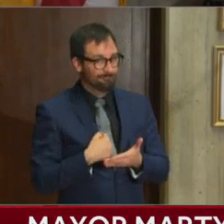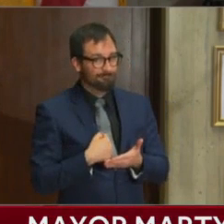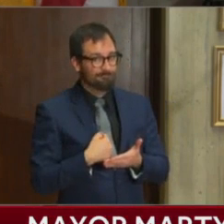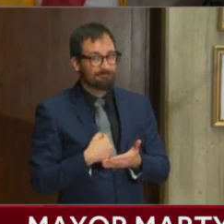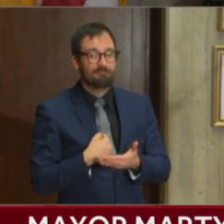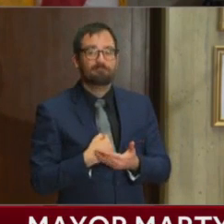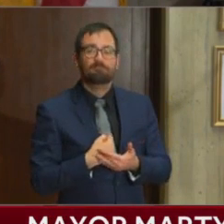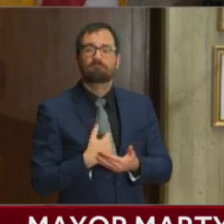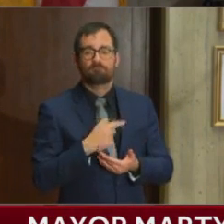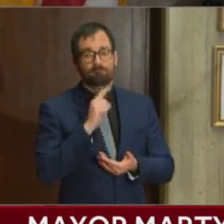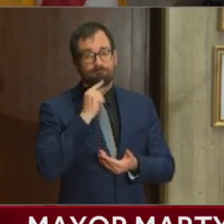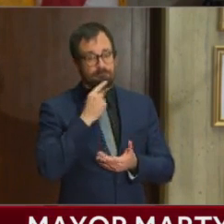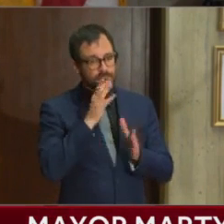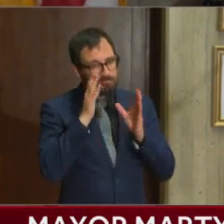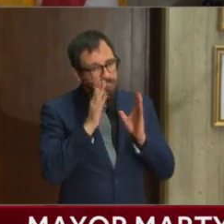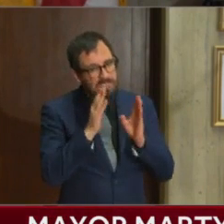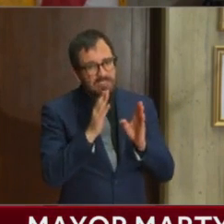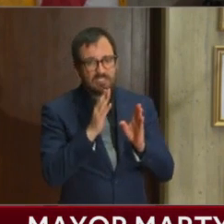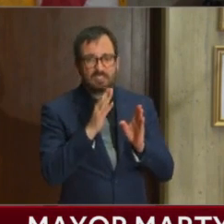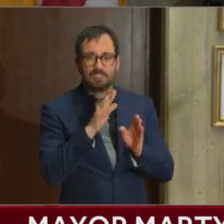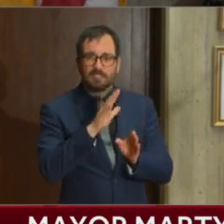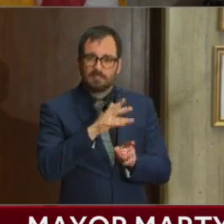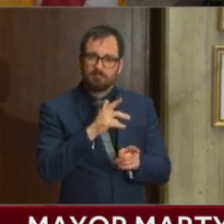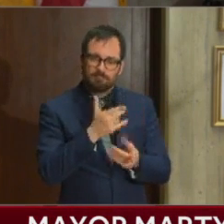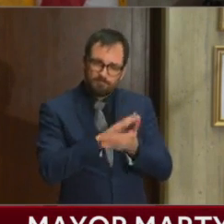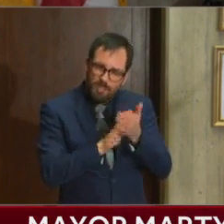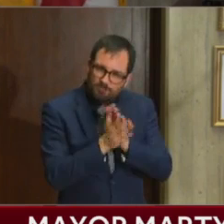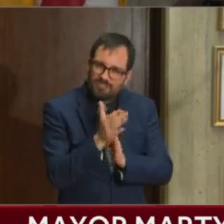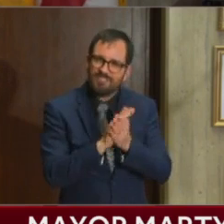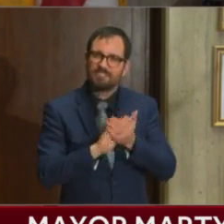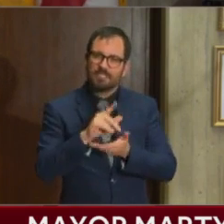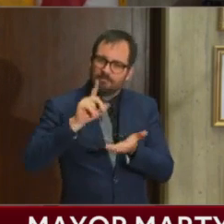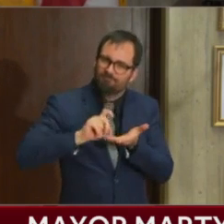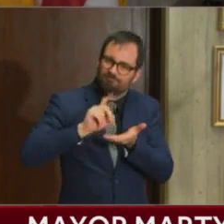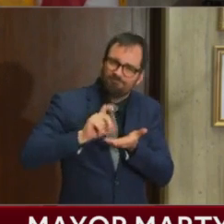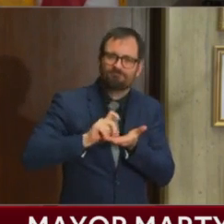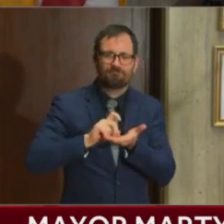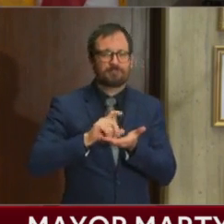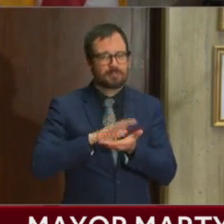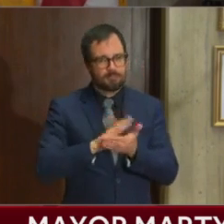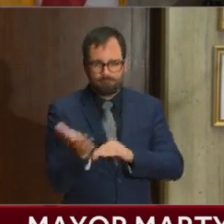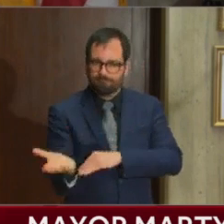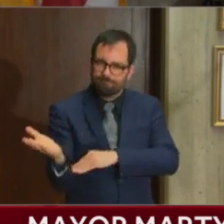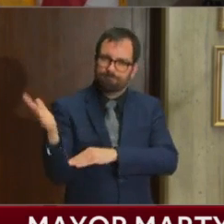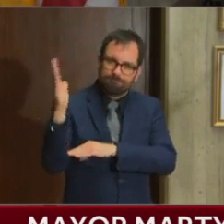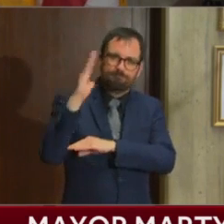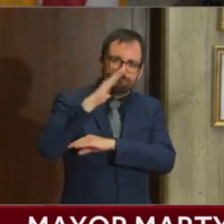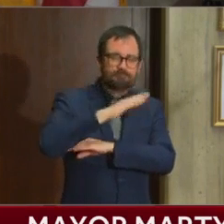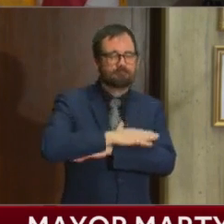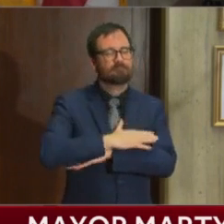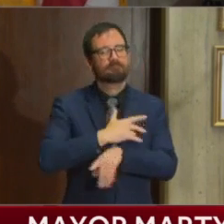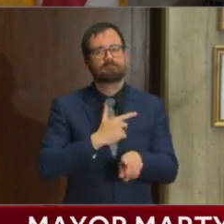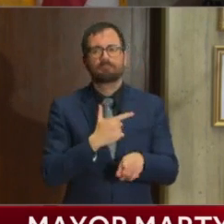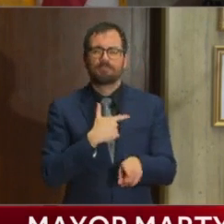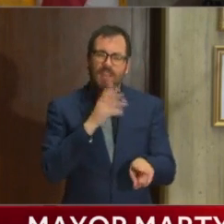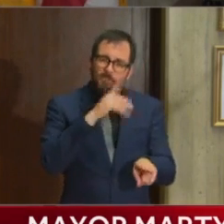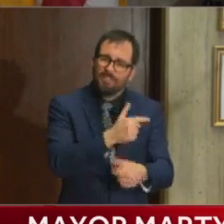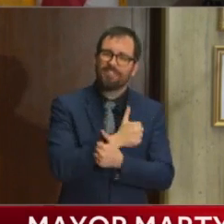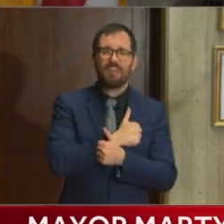or kisses for visitors or nieces or nephew. In fact, they probably shouldn't come over for a while. You need to keep your distance from